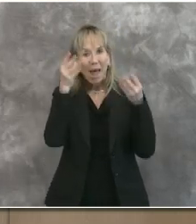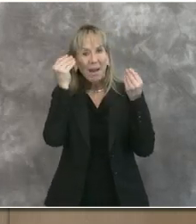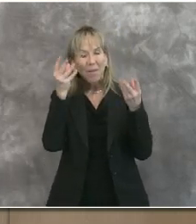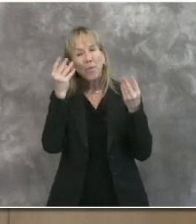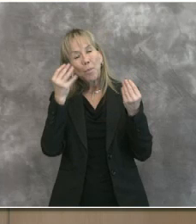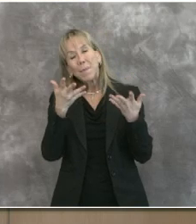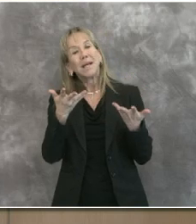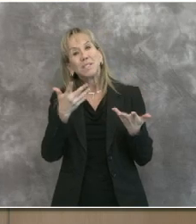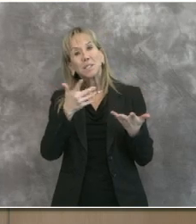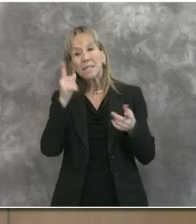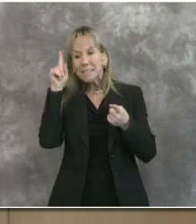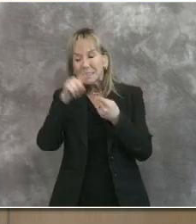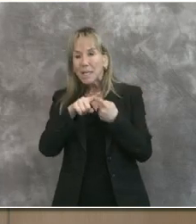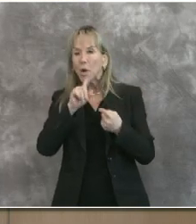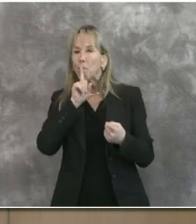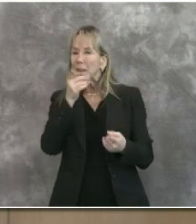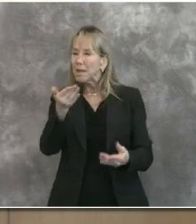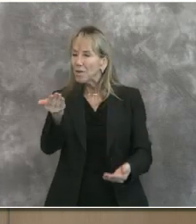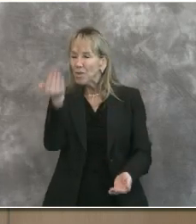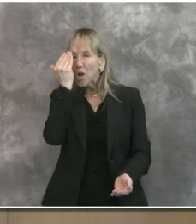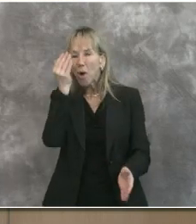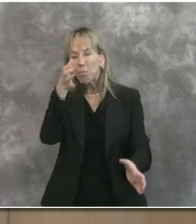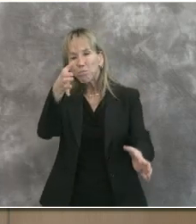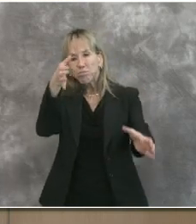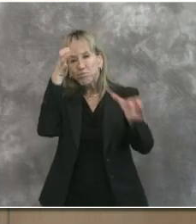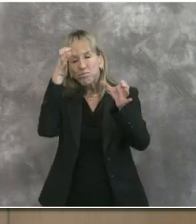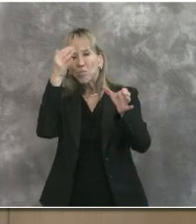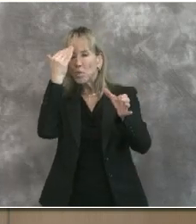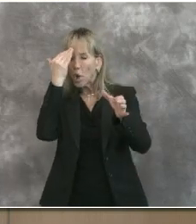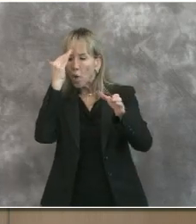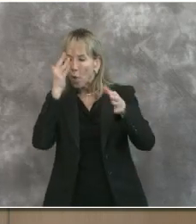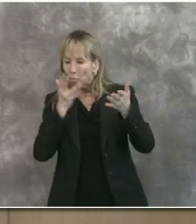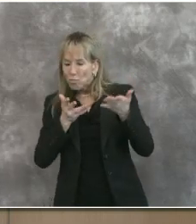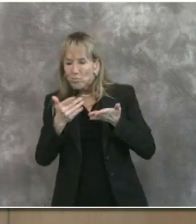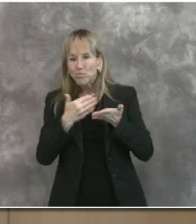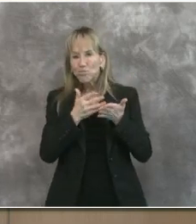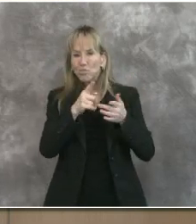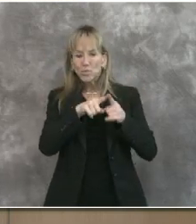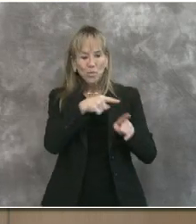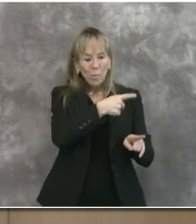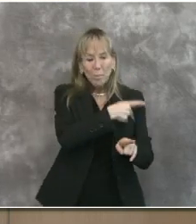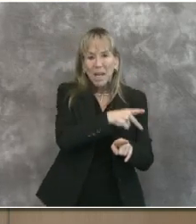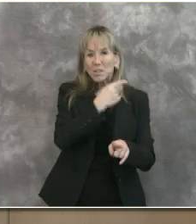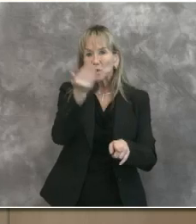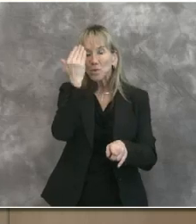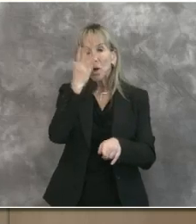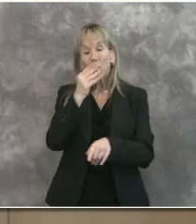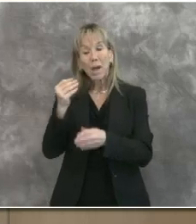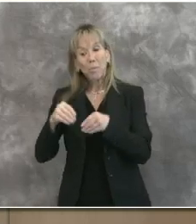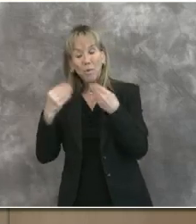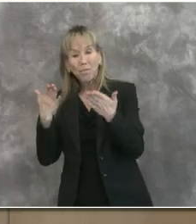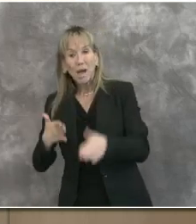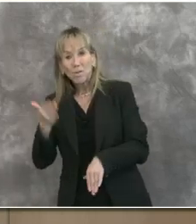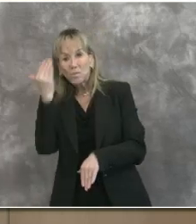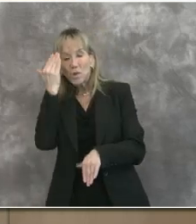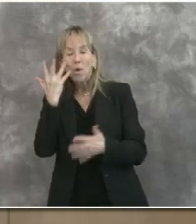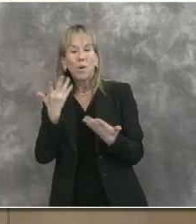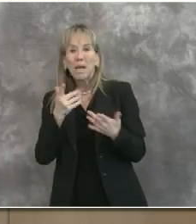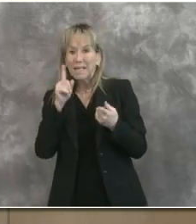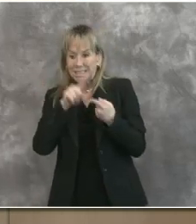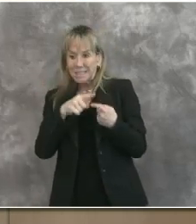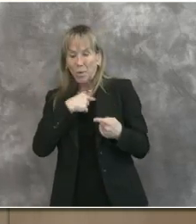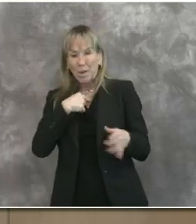really well known to both patients and providers, I think we're going to have a lot of uncertainty about how to use these tests.